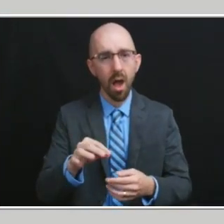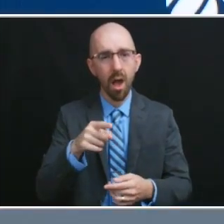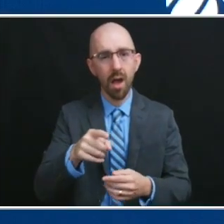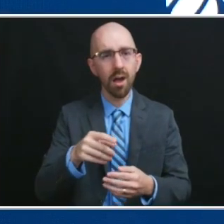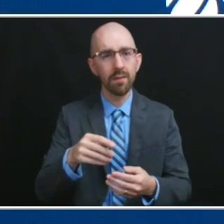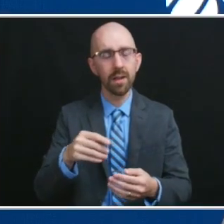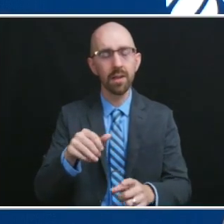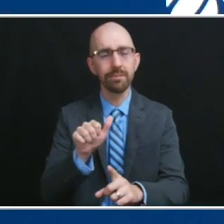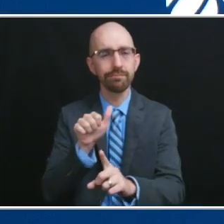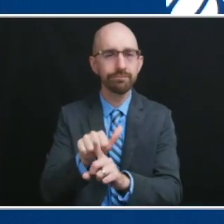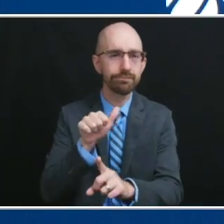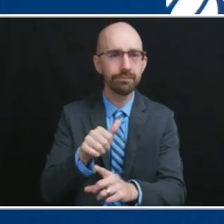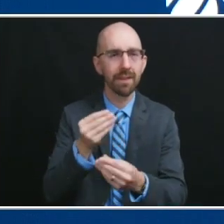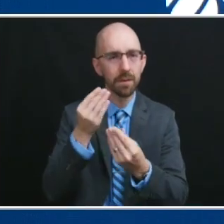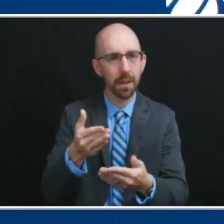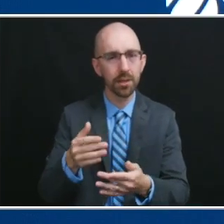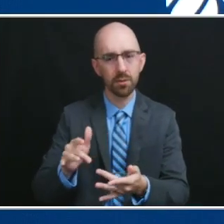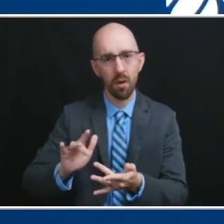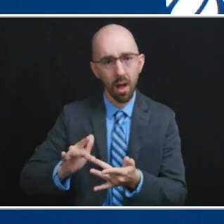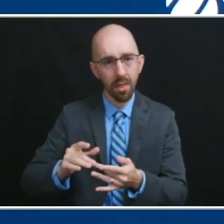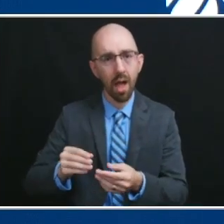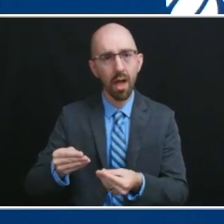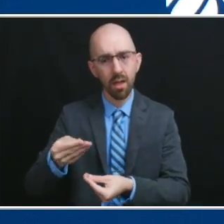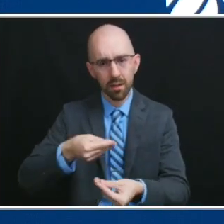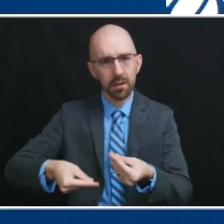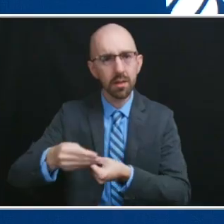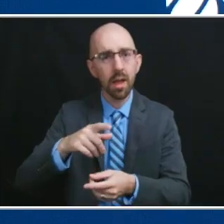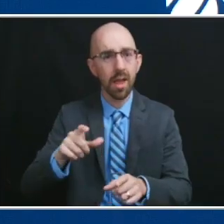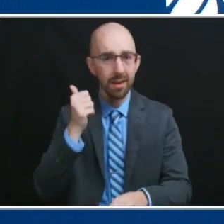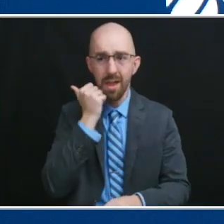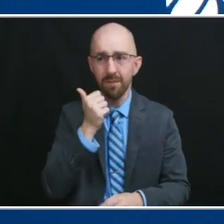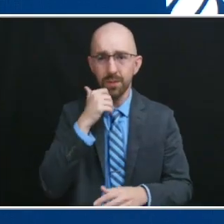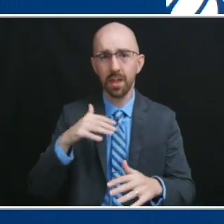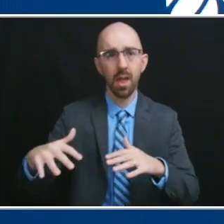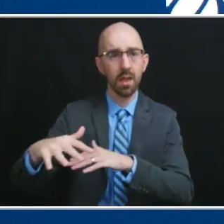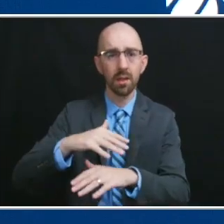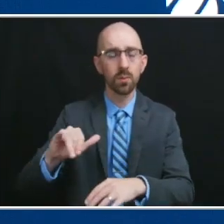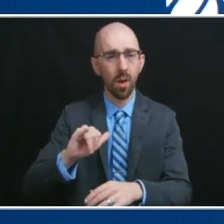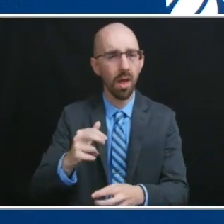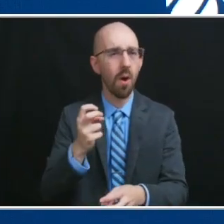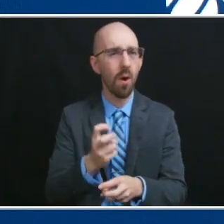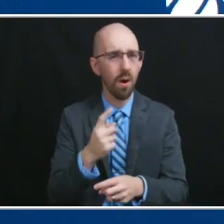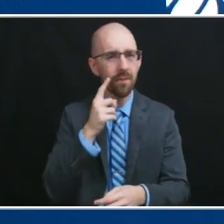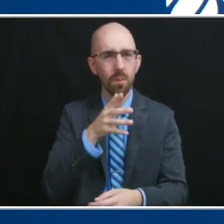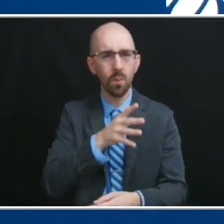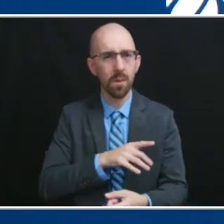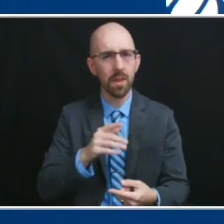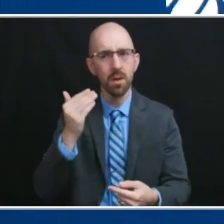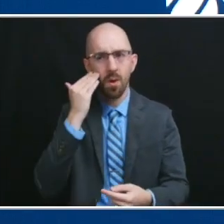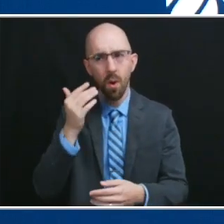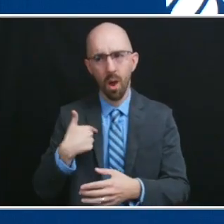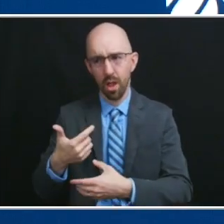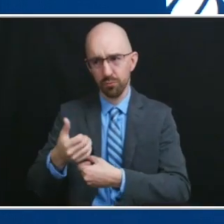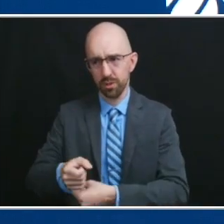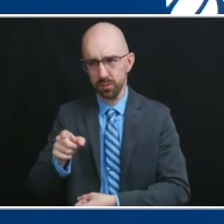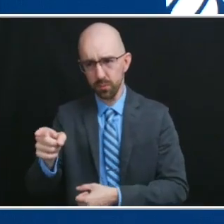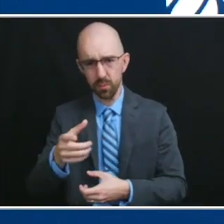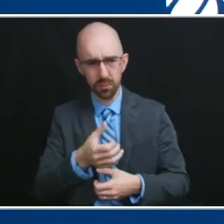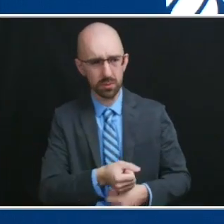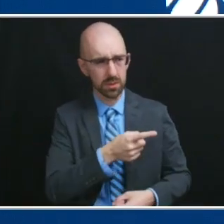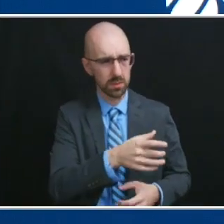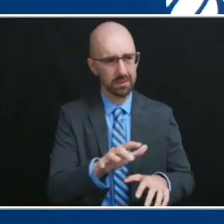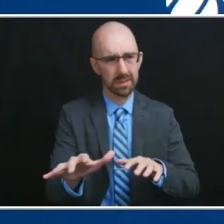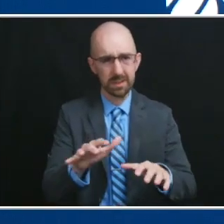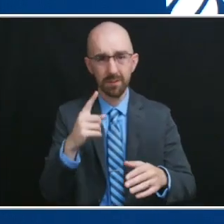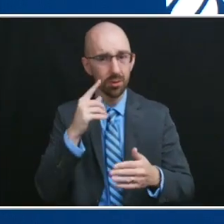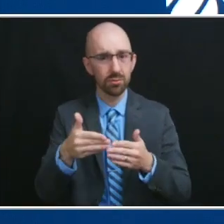circling online and kind of in everyday life that can make it hard for those women to know who to trust and really for the general public. You know, as